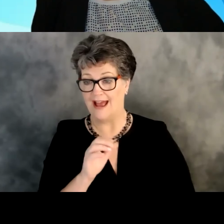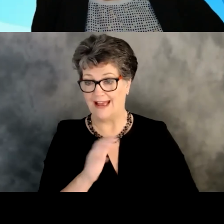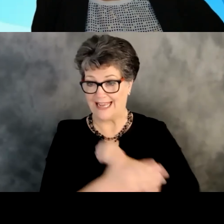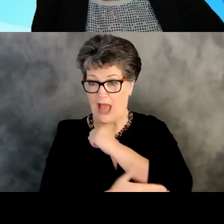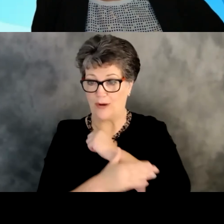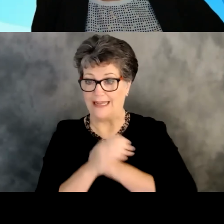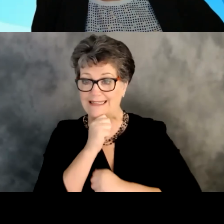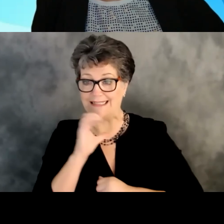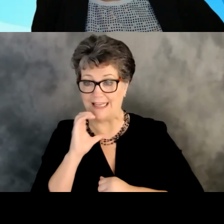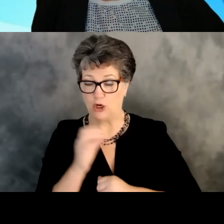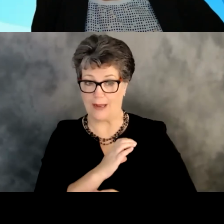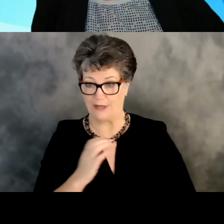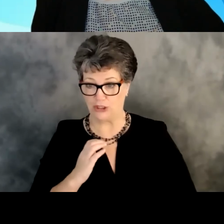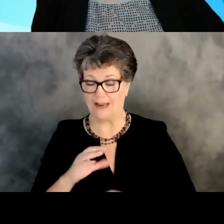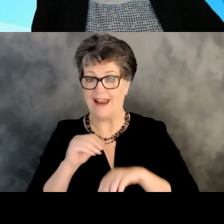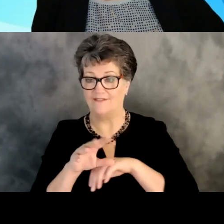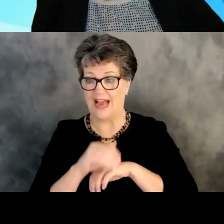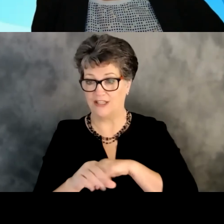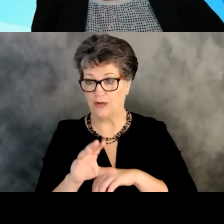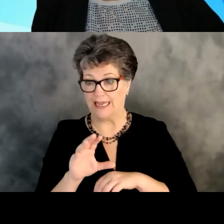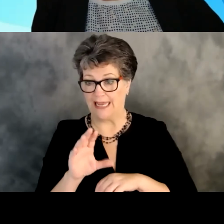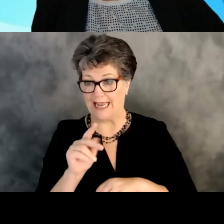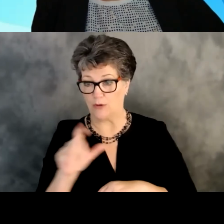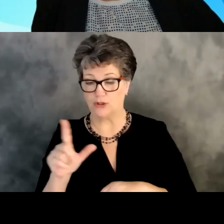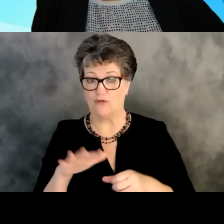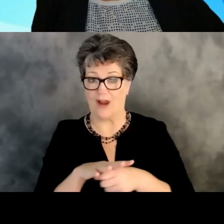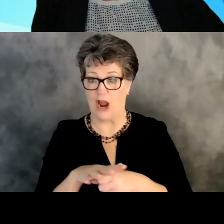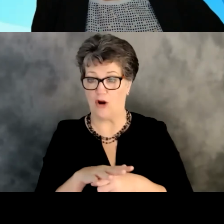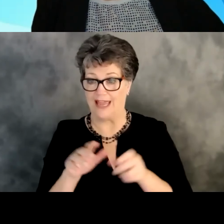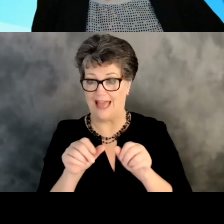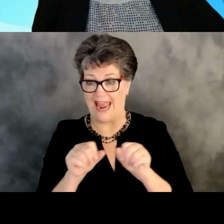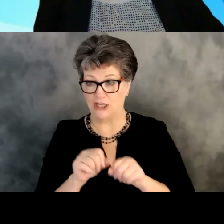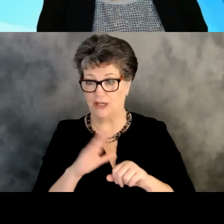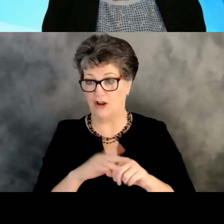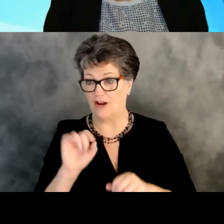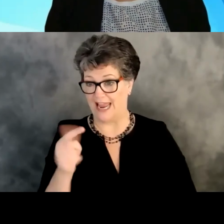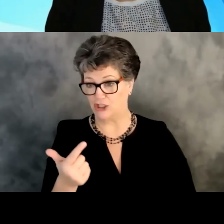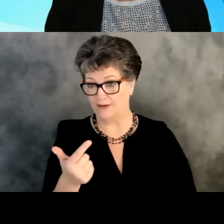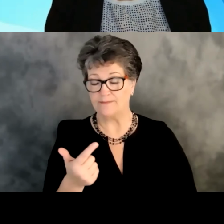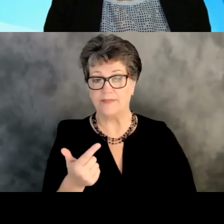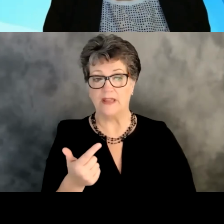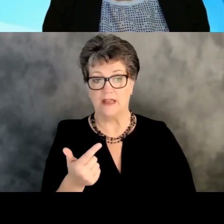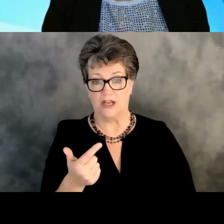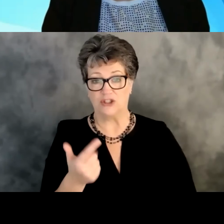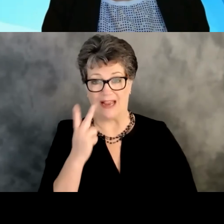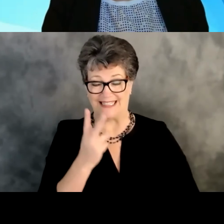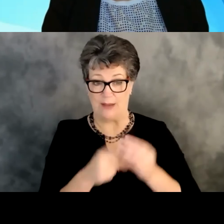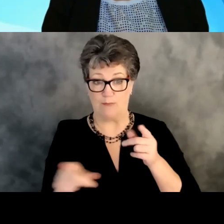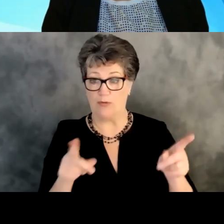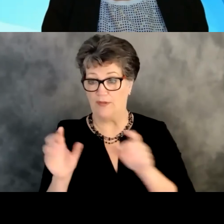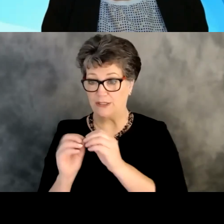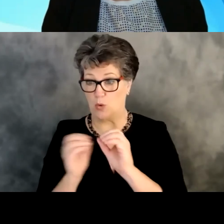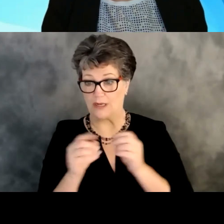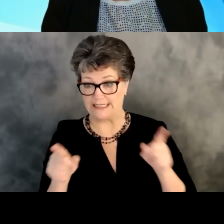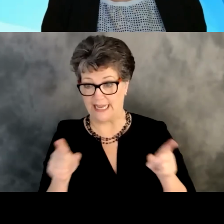of the Advisory Council for the Area Agency on Aging in Santa Clara County. So I see both of these